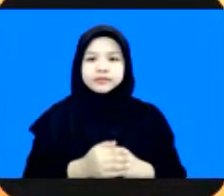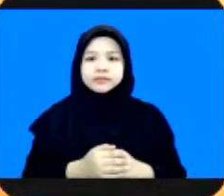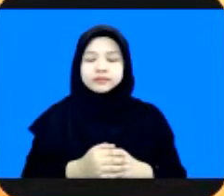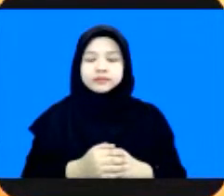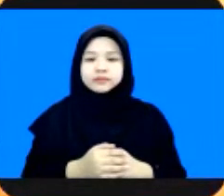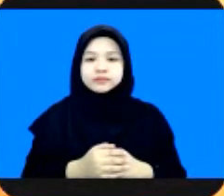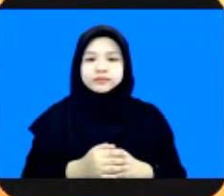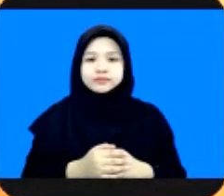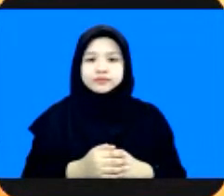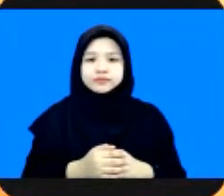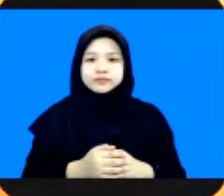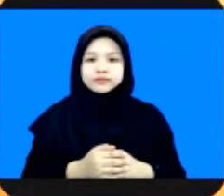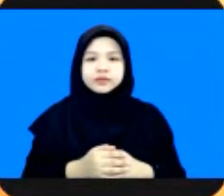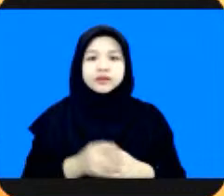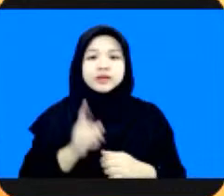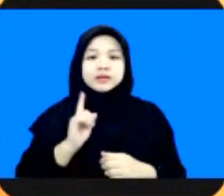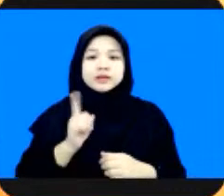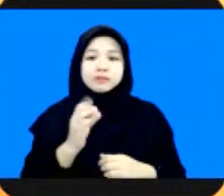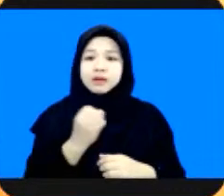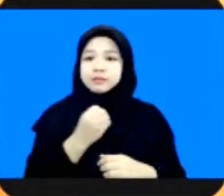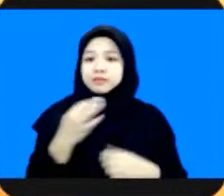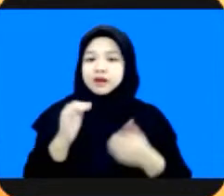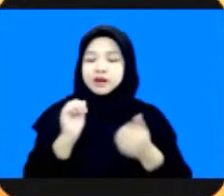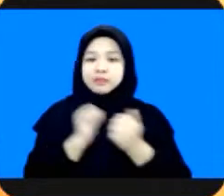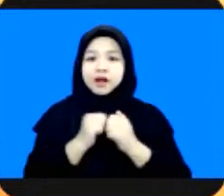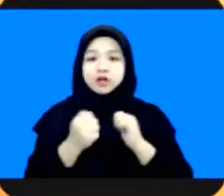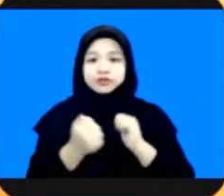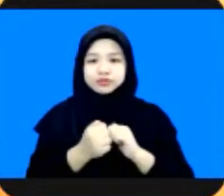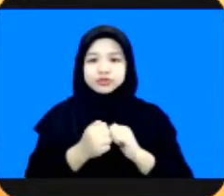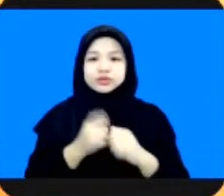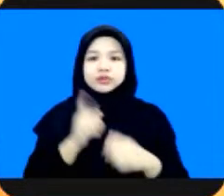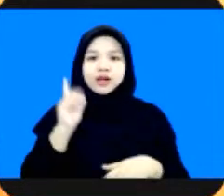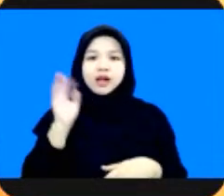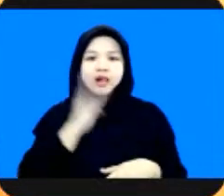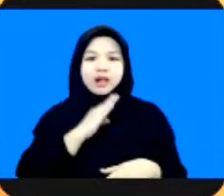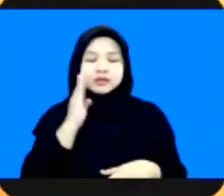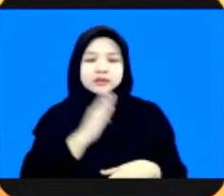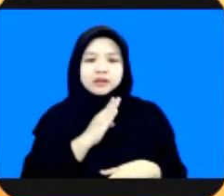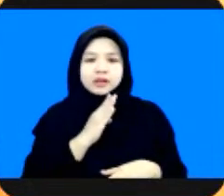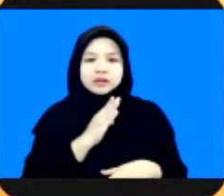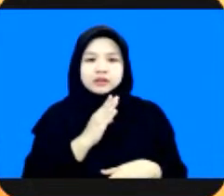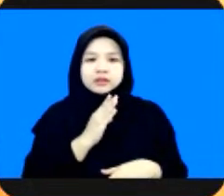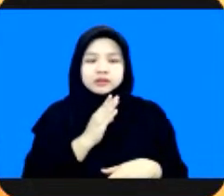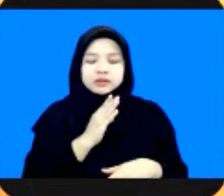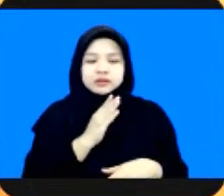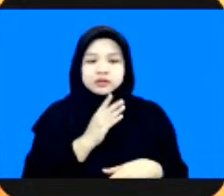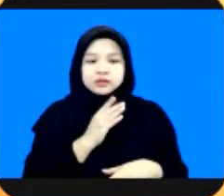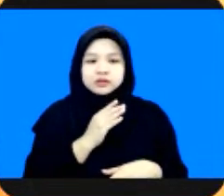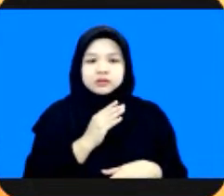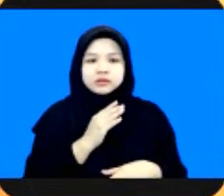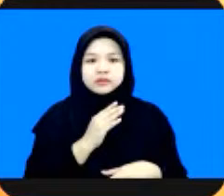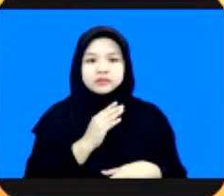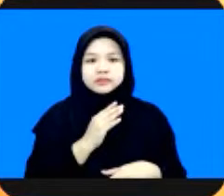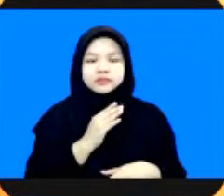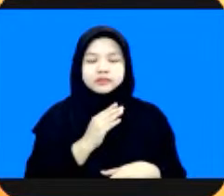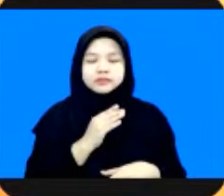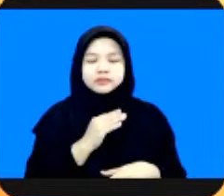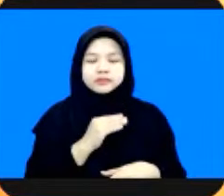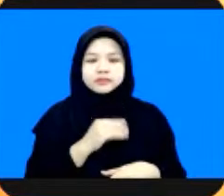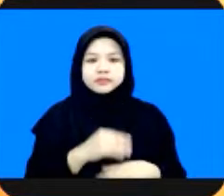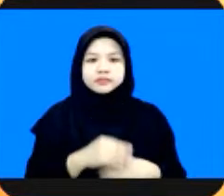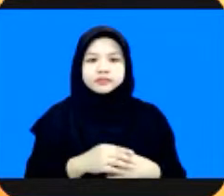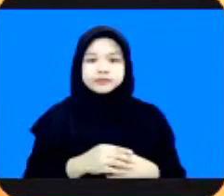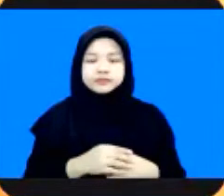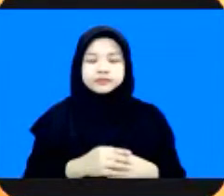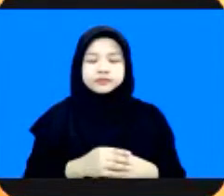many cases, the reason falsity, truth becomes so important for people is because